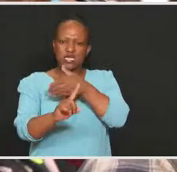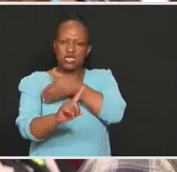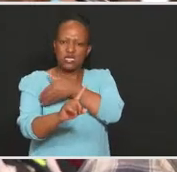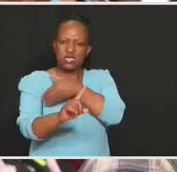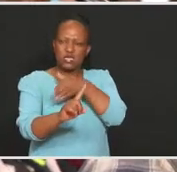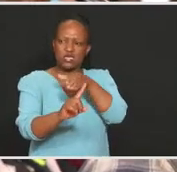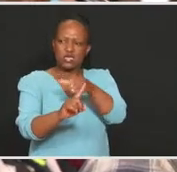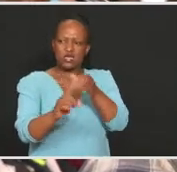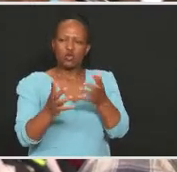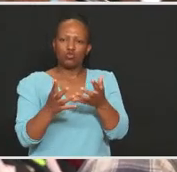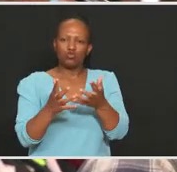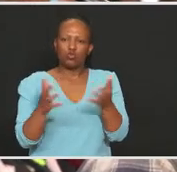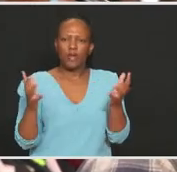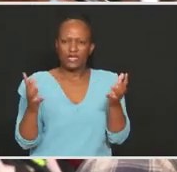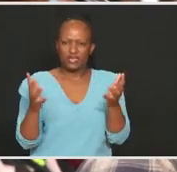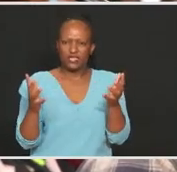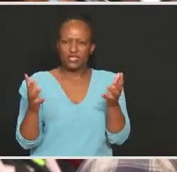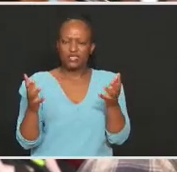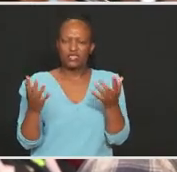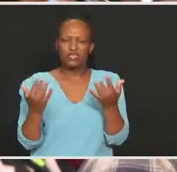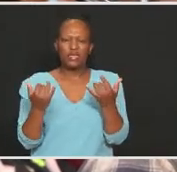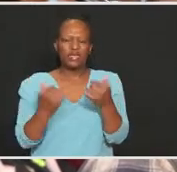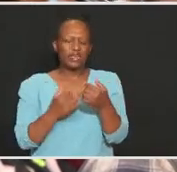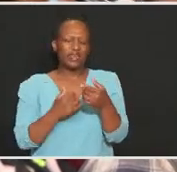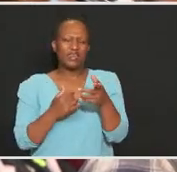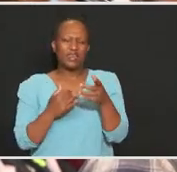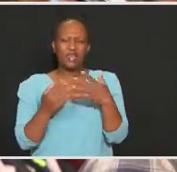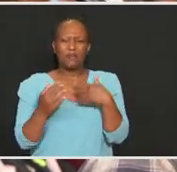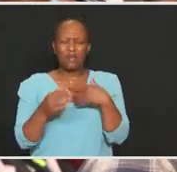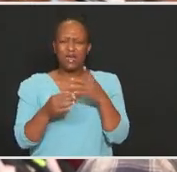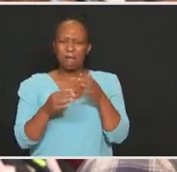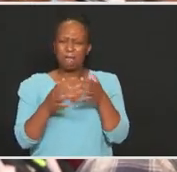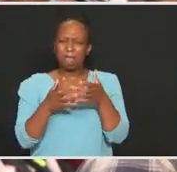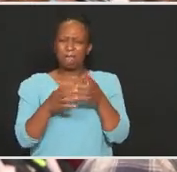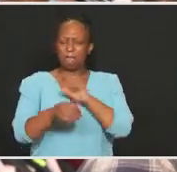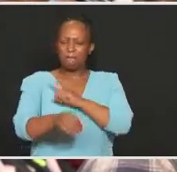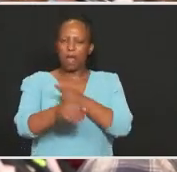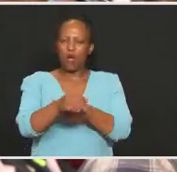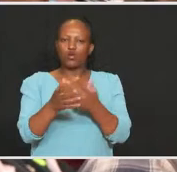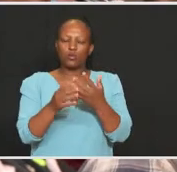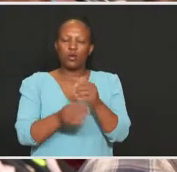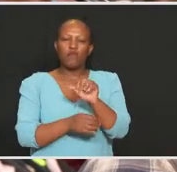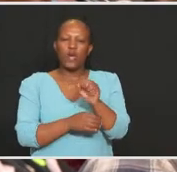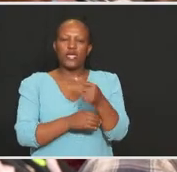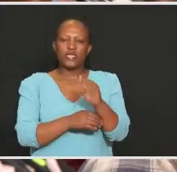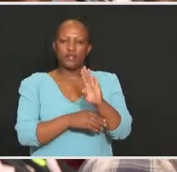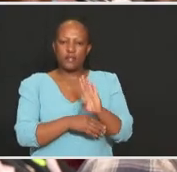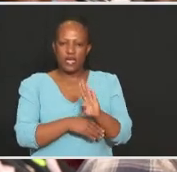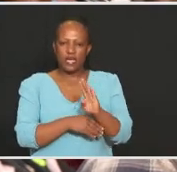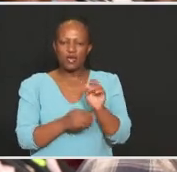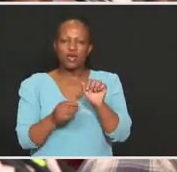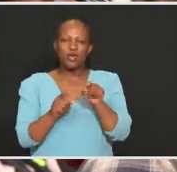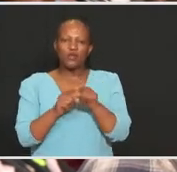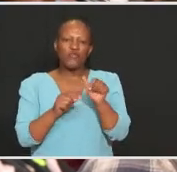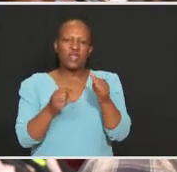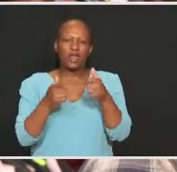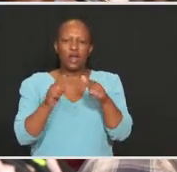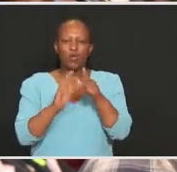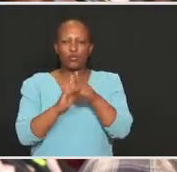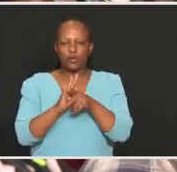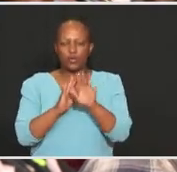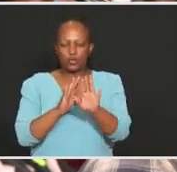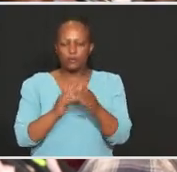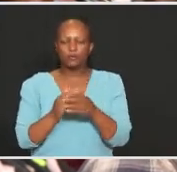from the sgb to determine the language and the admission policy another thing to to